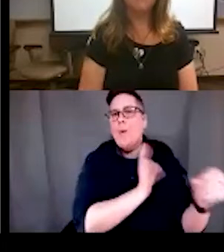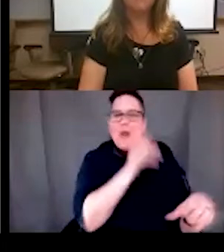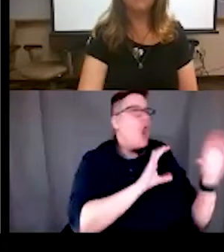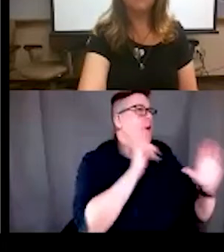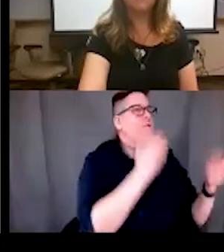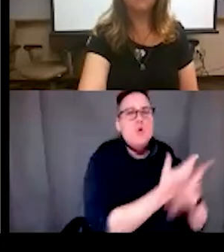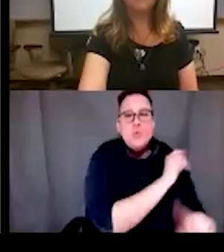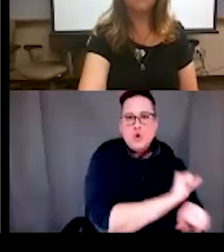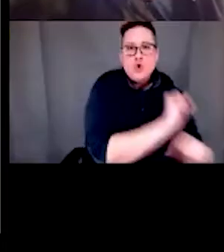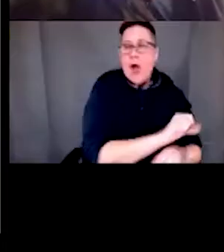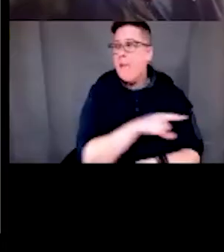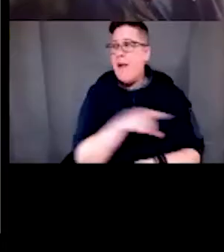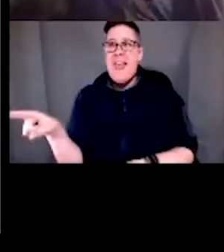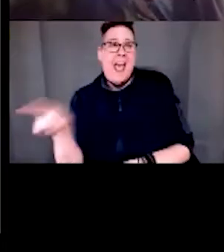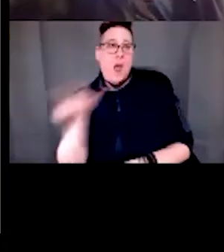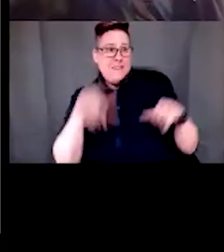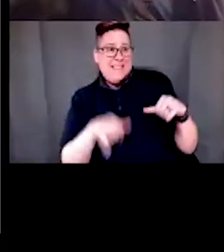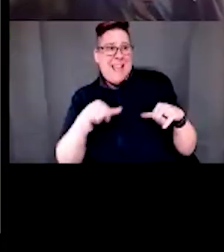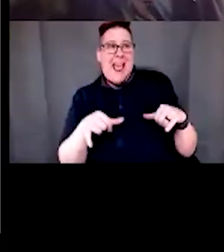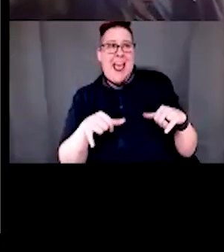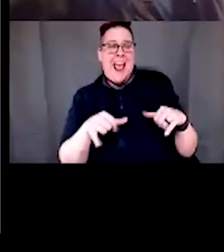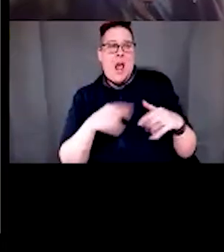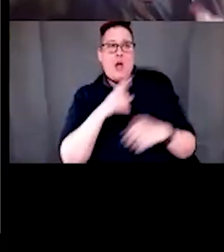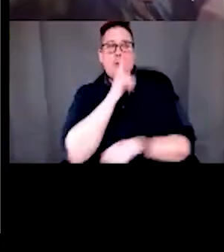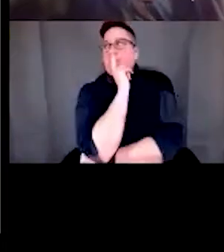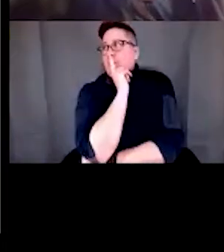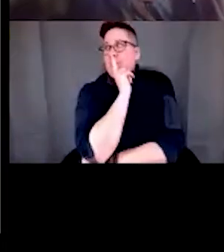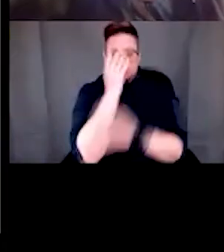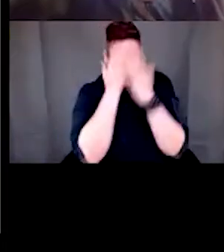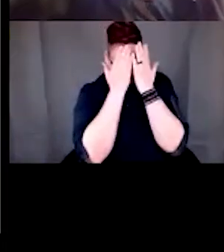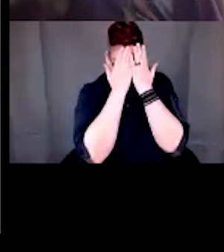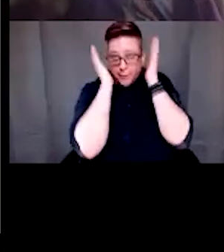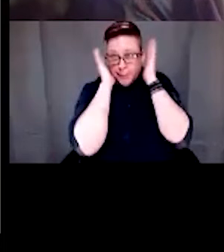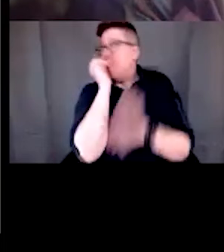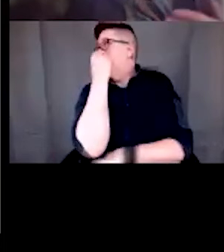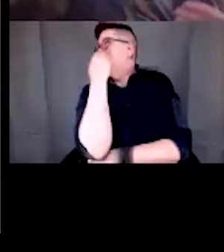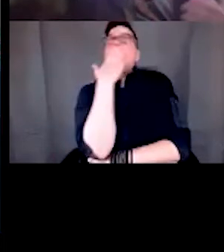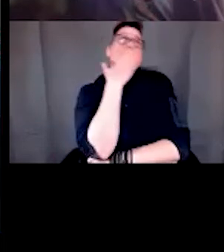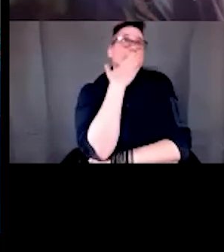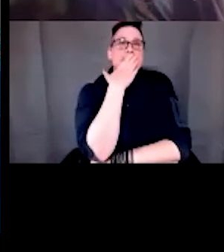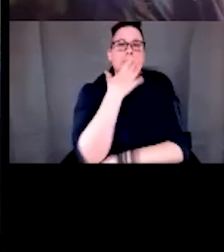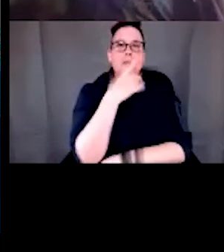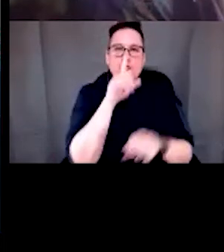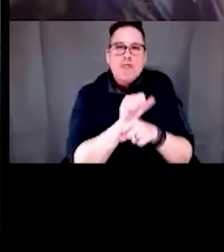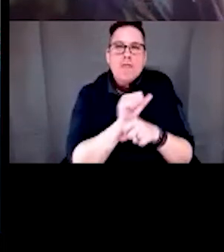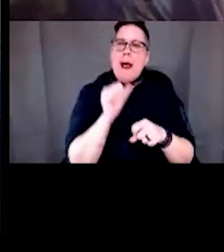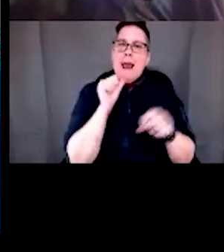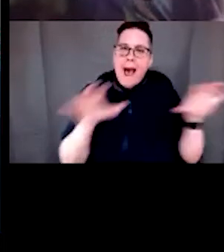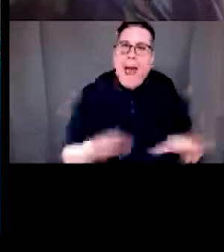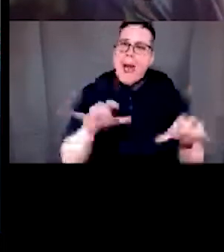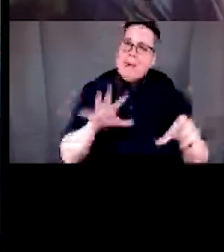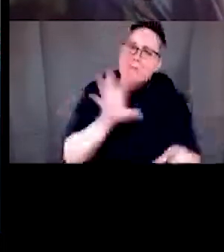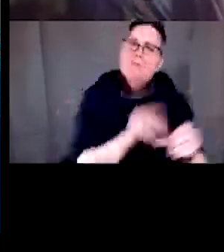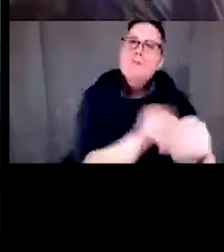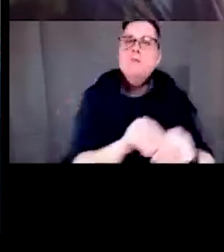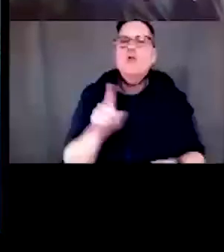just learns to shut up and not see and not hear. They don't step up to the plate. They're not really actively participating, and